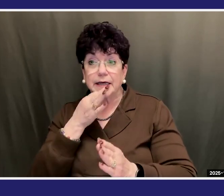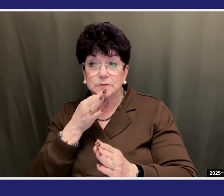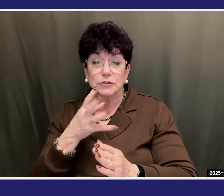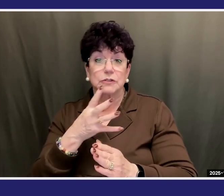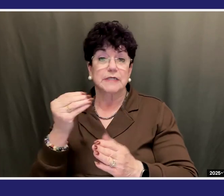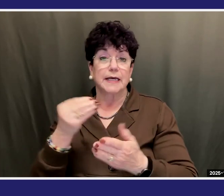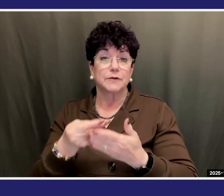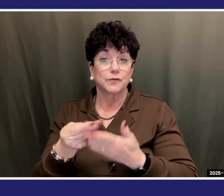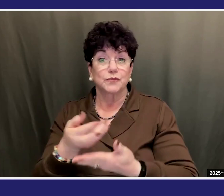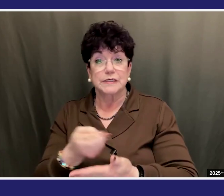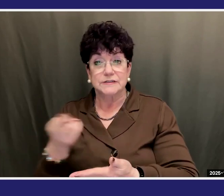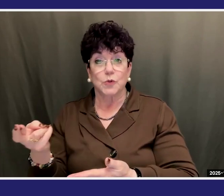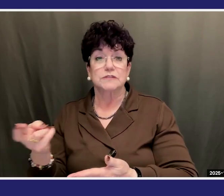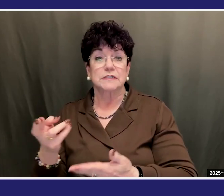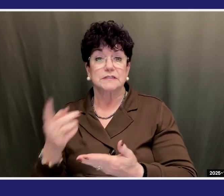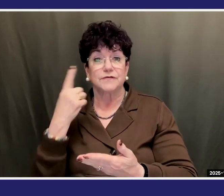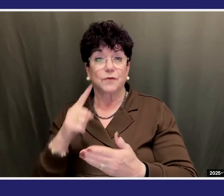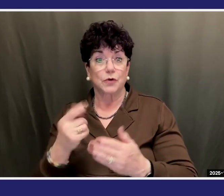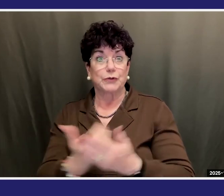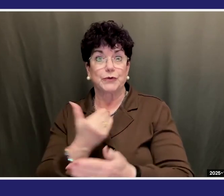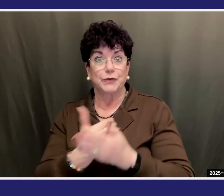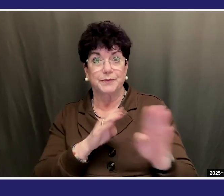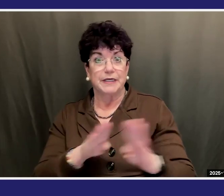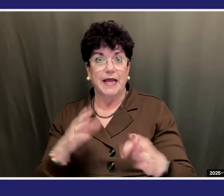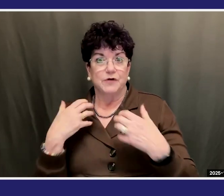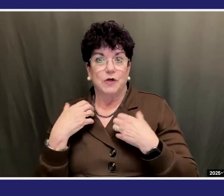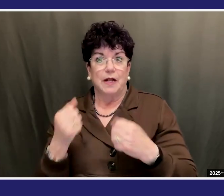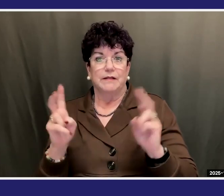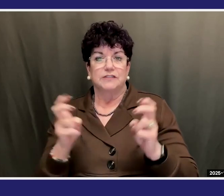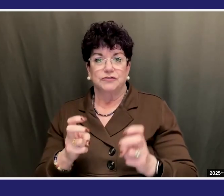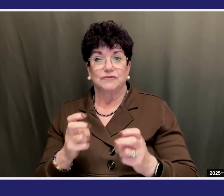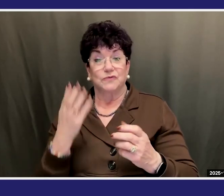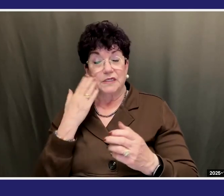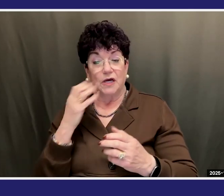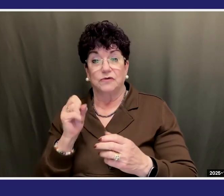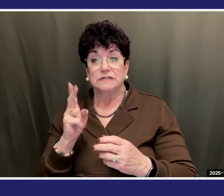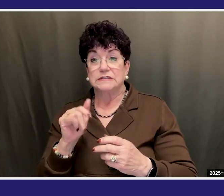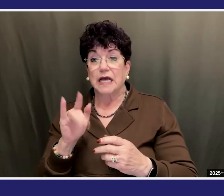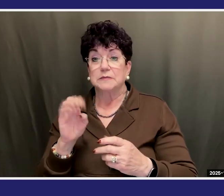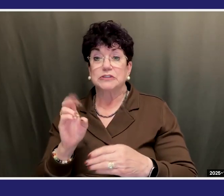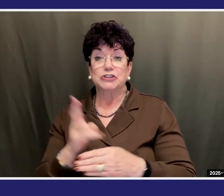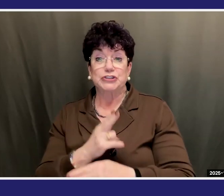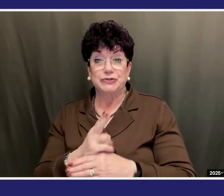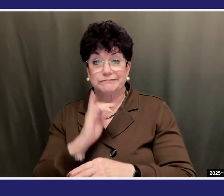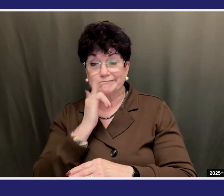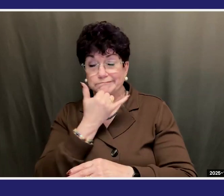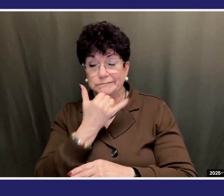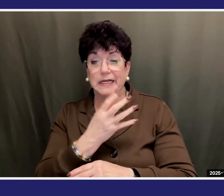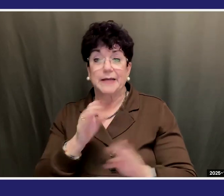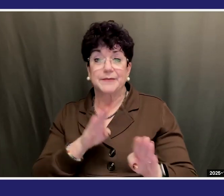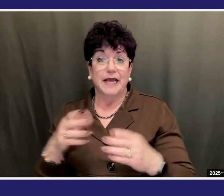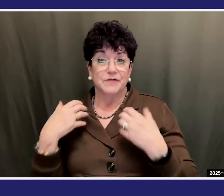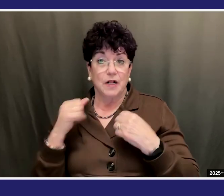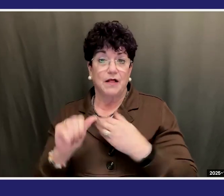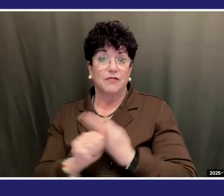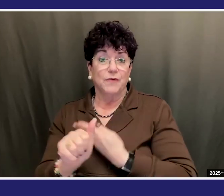address emerging behavioral health issues. So we know that there are emerging substance use and behavioral health threats. As Trudy mentioned earlier,